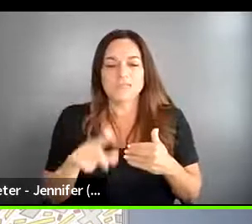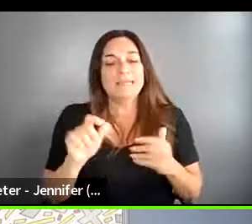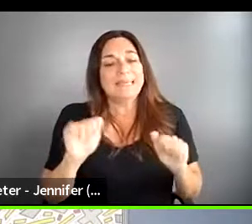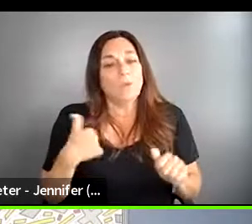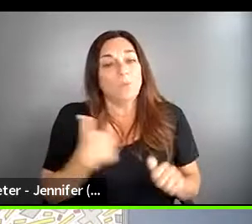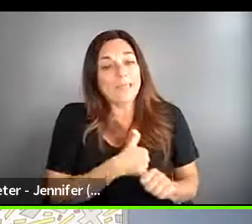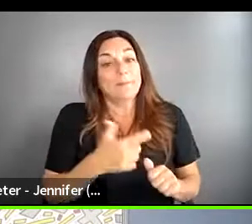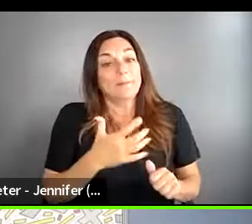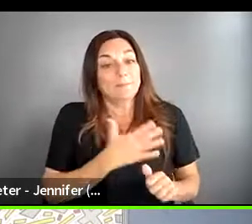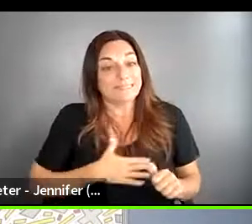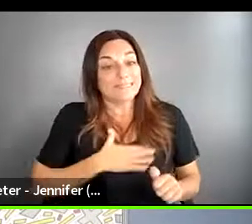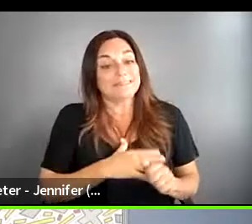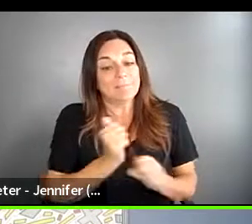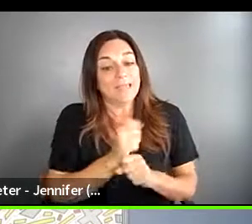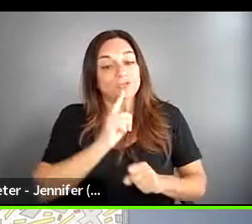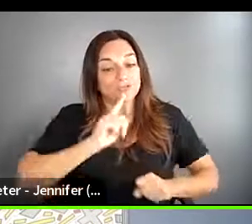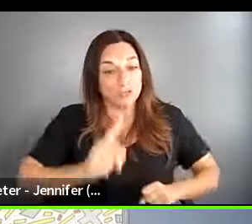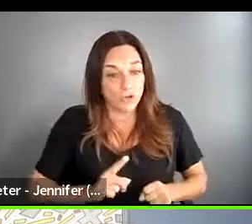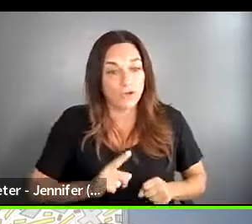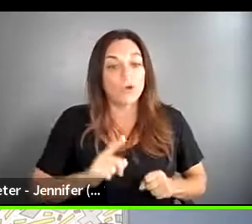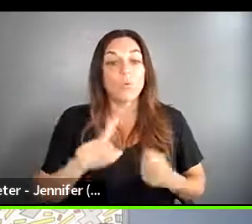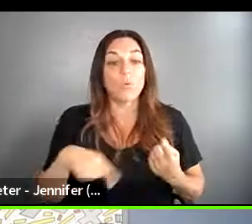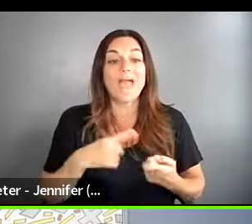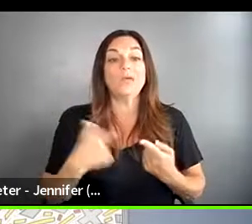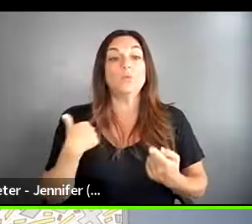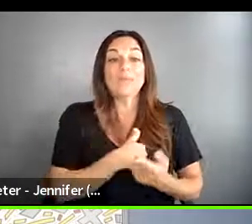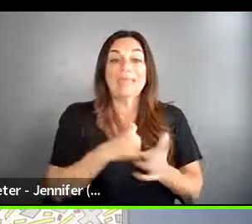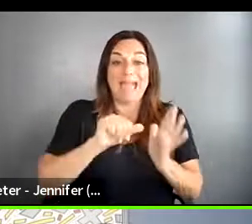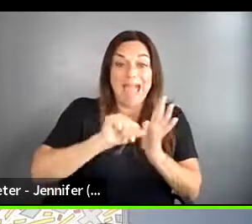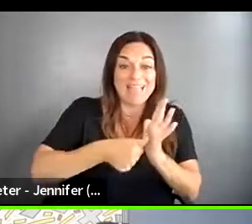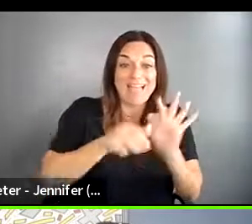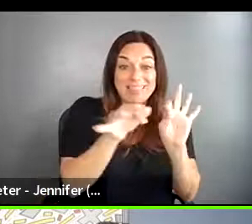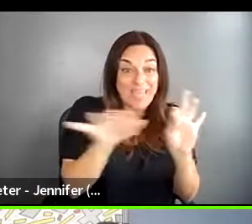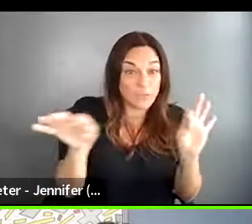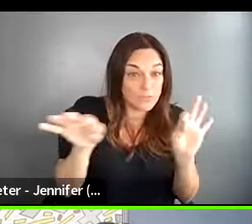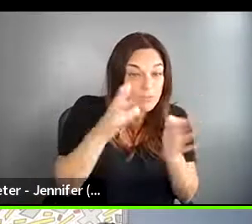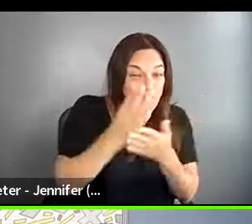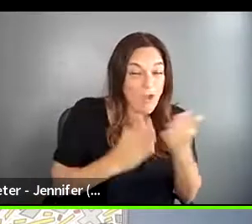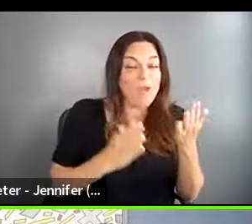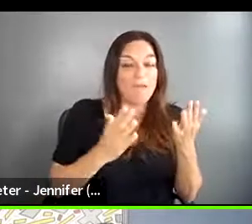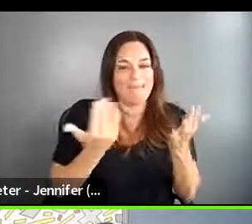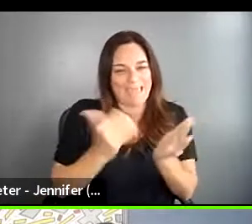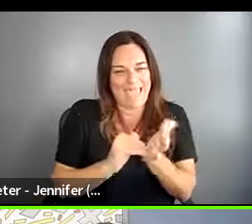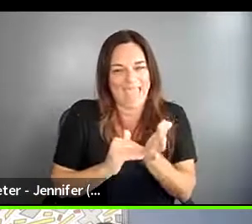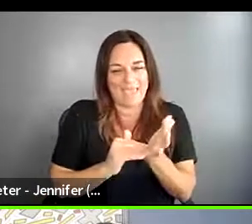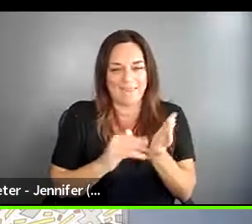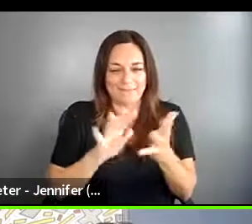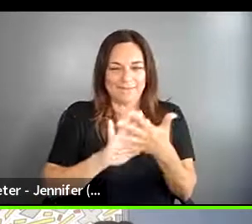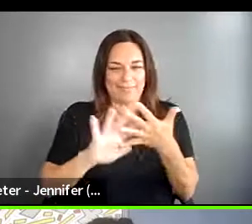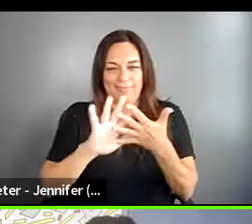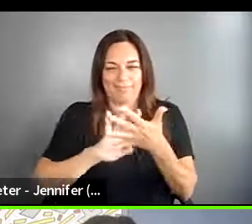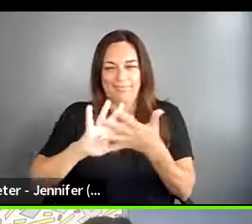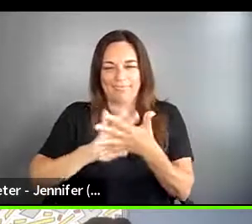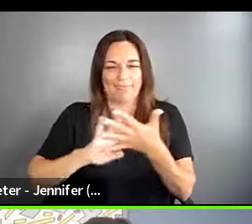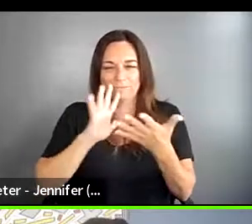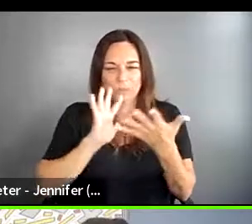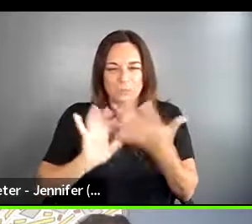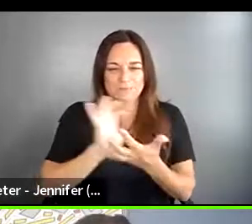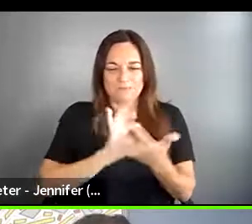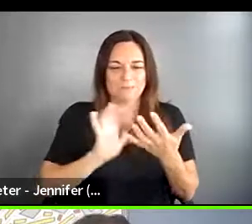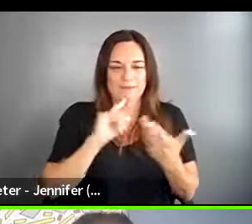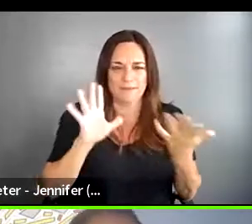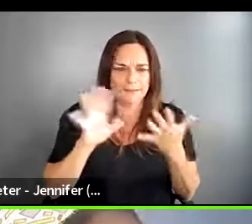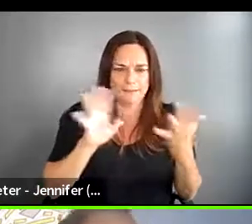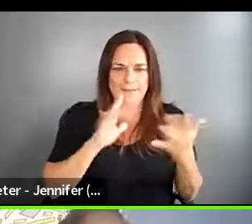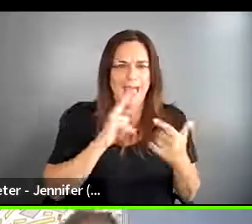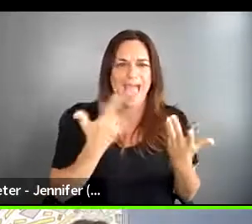that when we are highlighting the language part, I think the jargon once again gets kind of confusing and folks are just like, I don't know what this says. I'm gonna